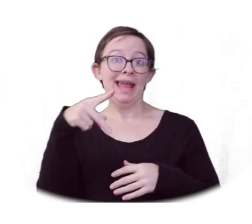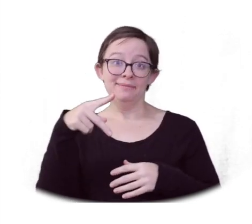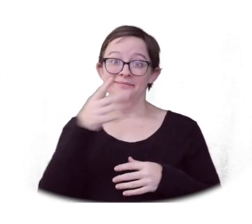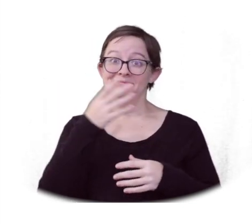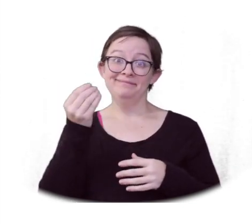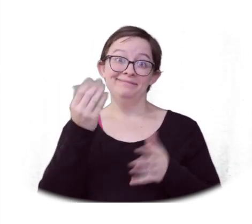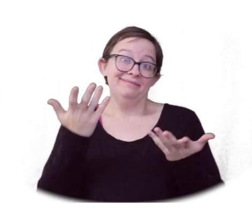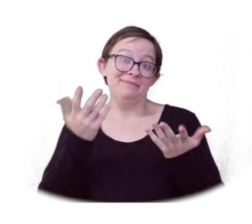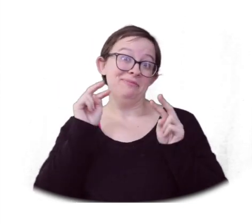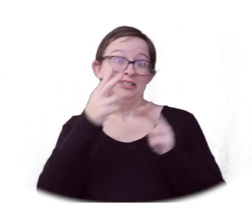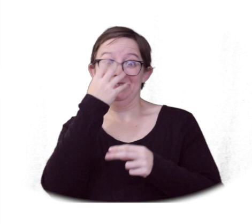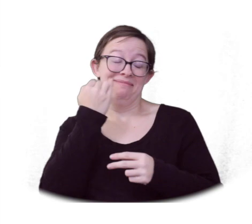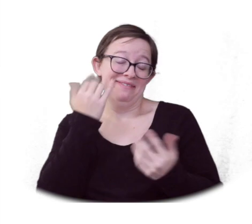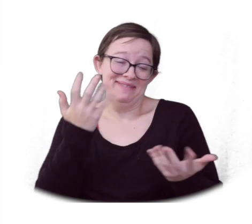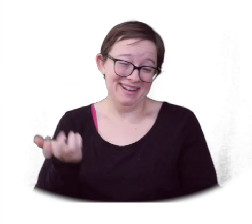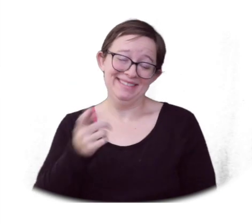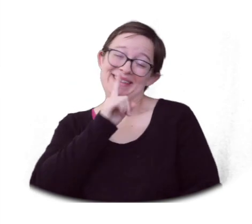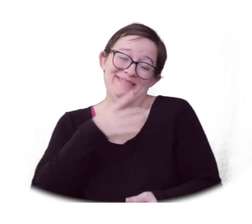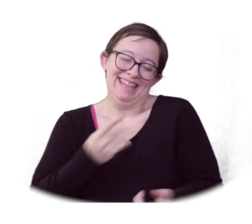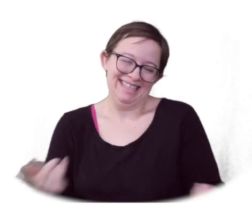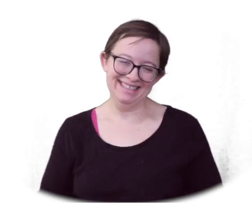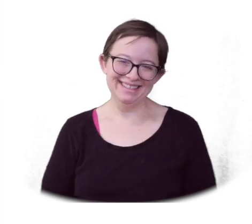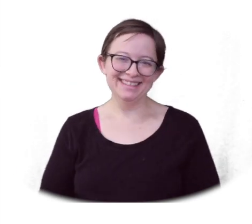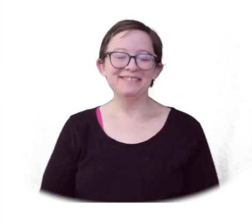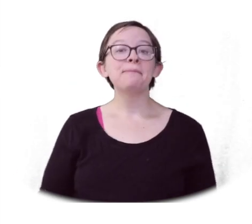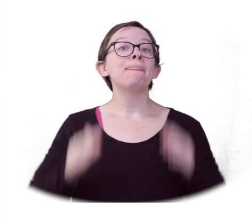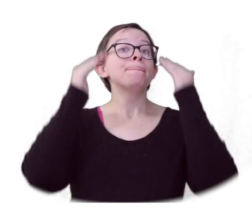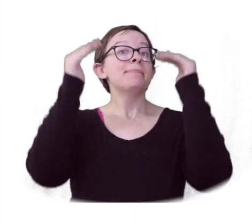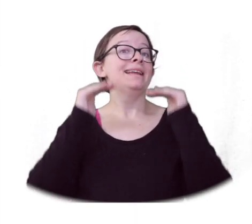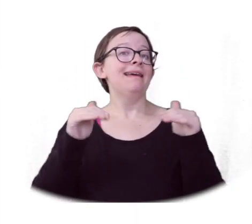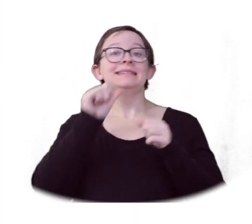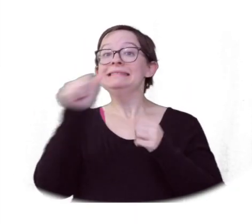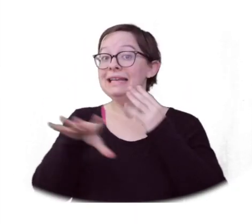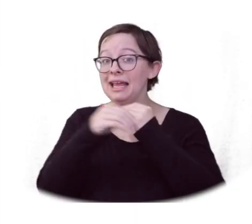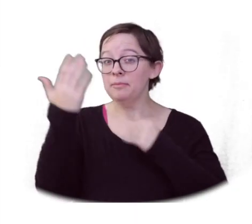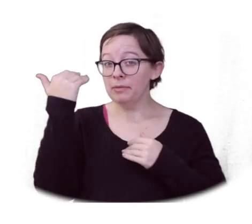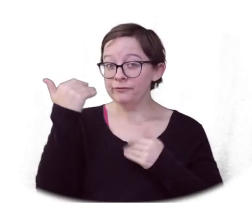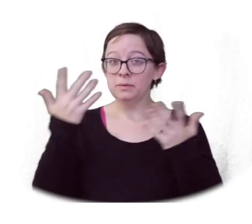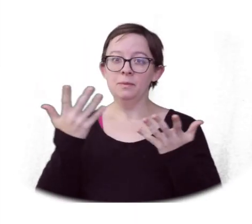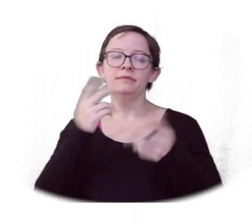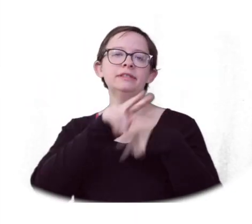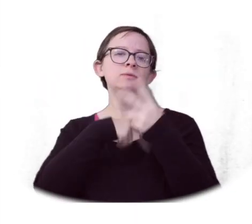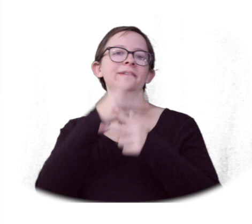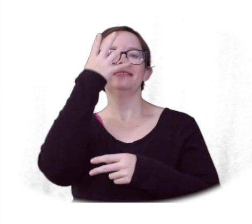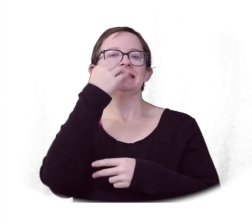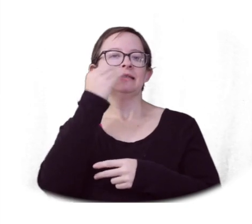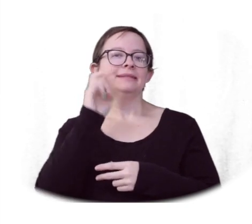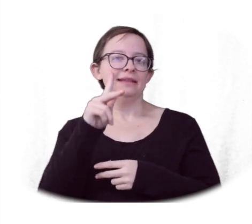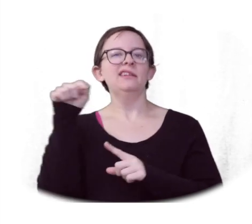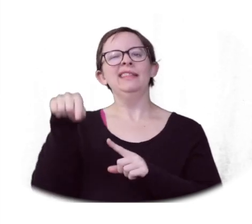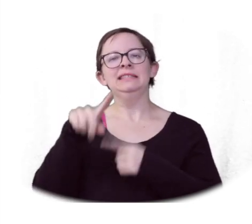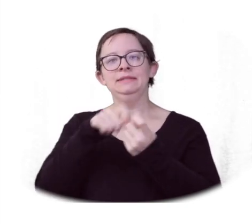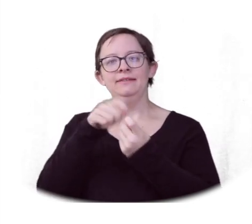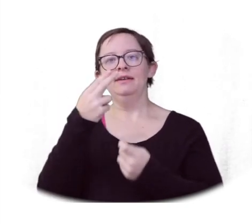just watch right through his app and watch him sleep if they want to. They really like it. Next thing I didn't put on last time was some sort of